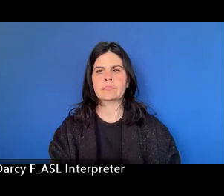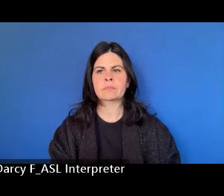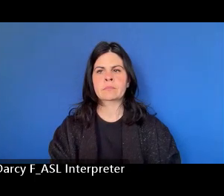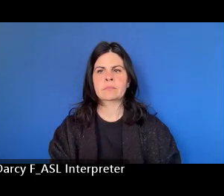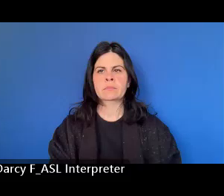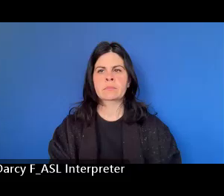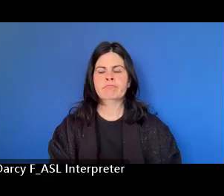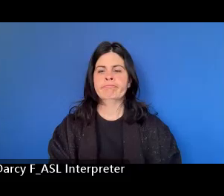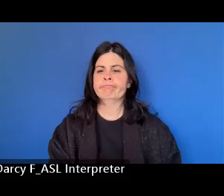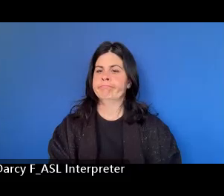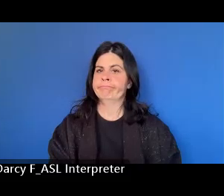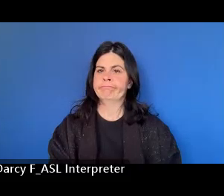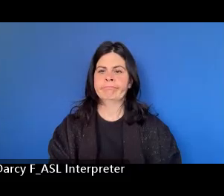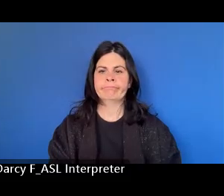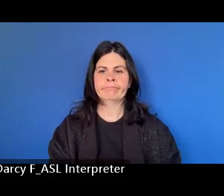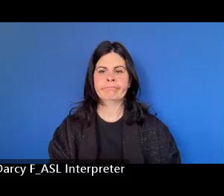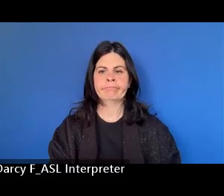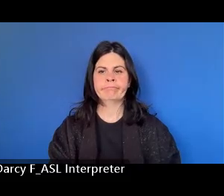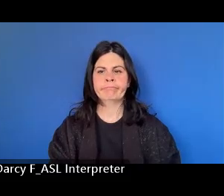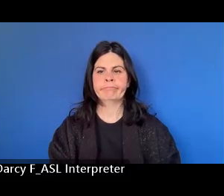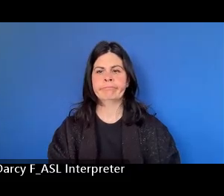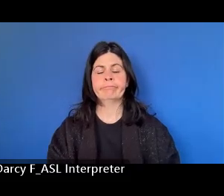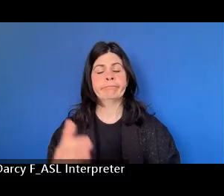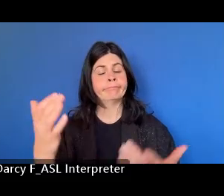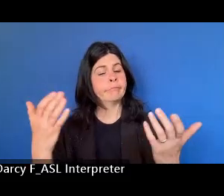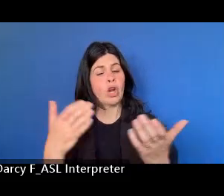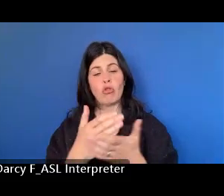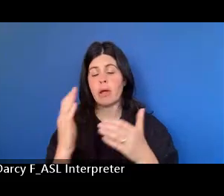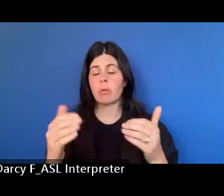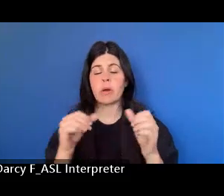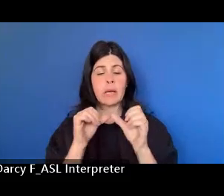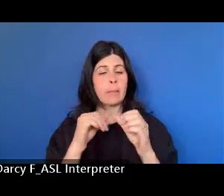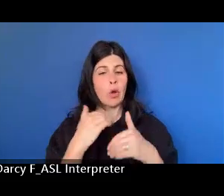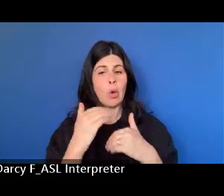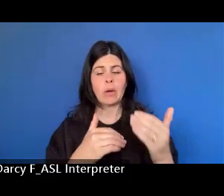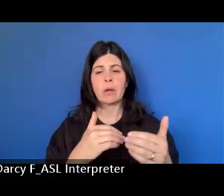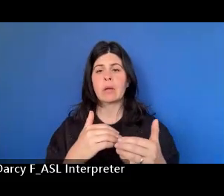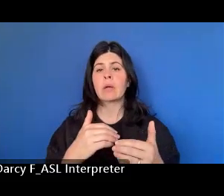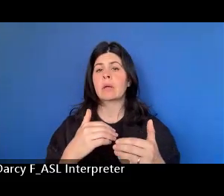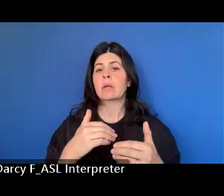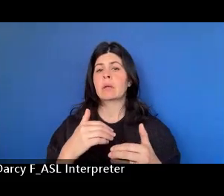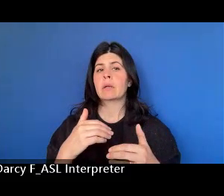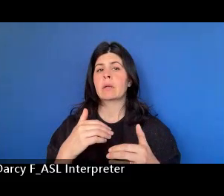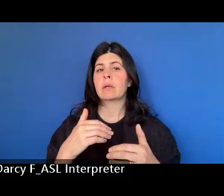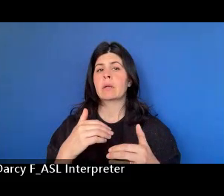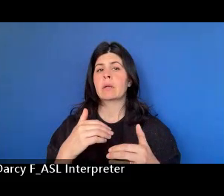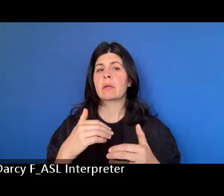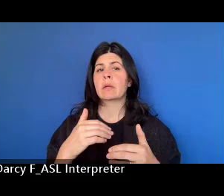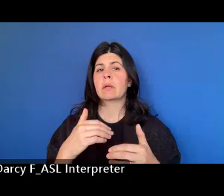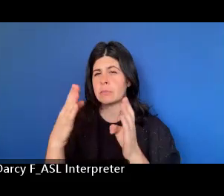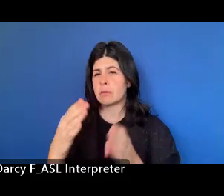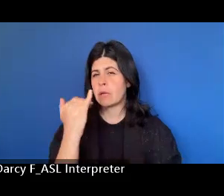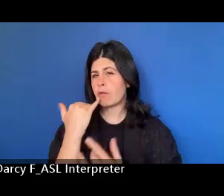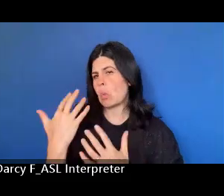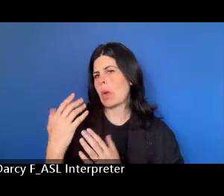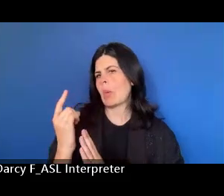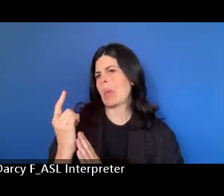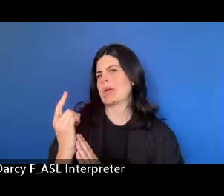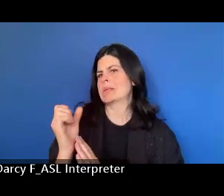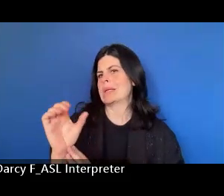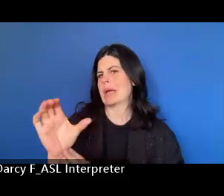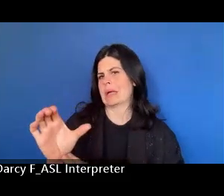All right, we're going to keep going. The next person, again, if you wait a second until we unmute you, then you should be able to unmute